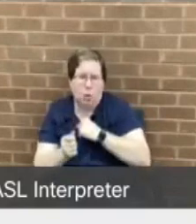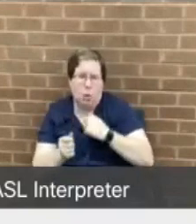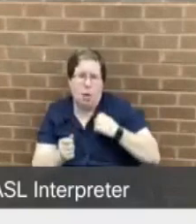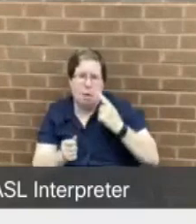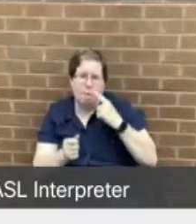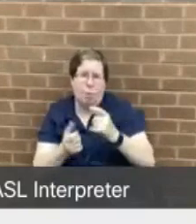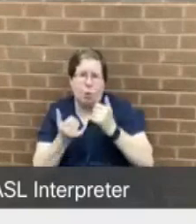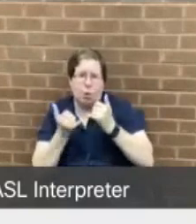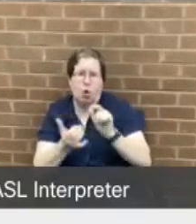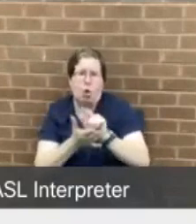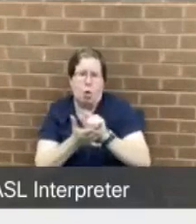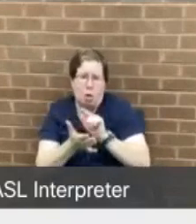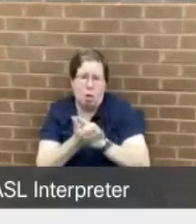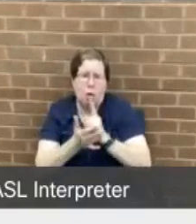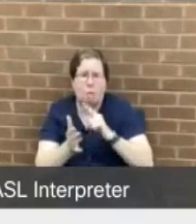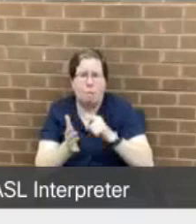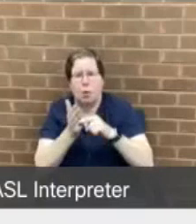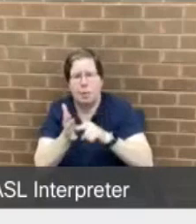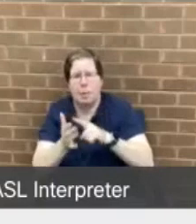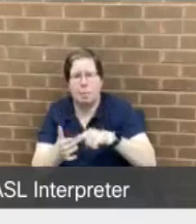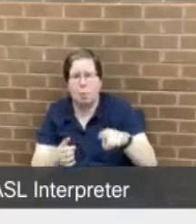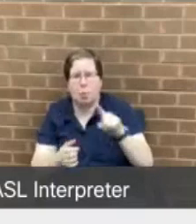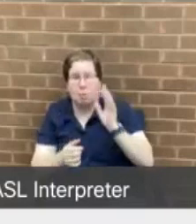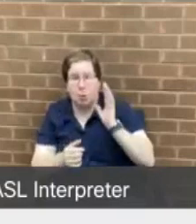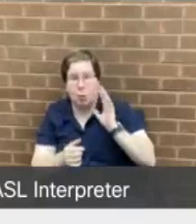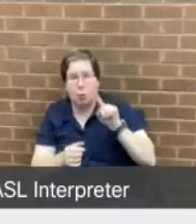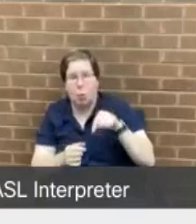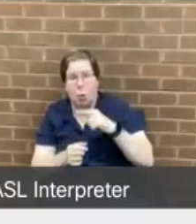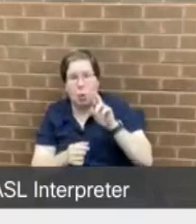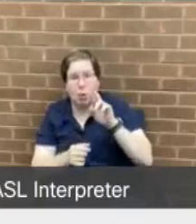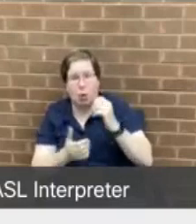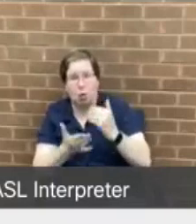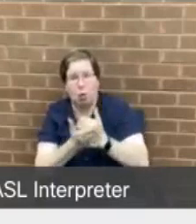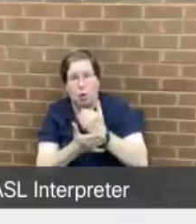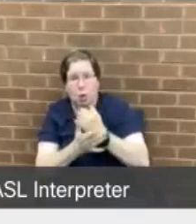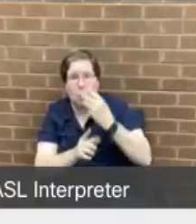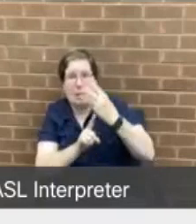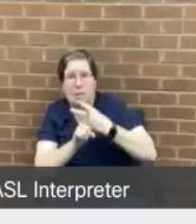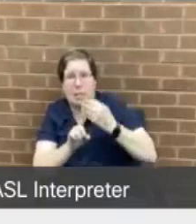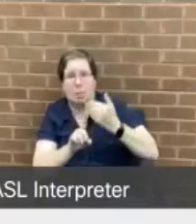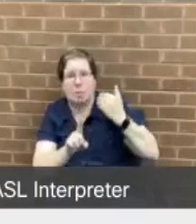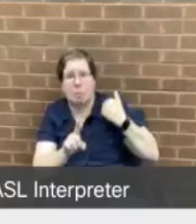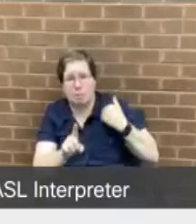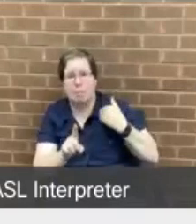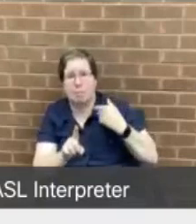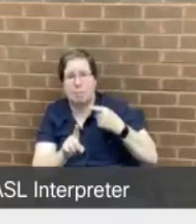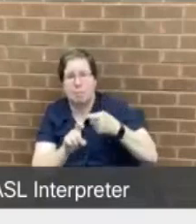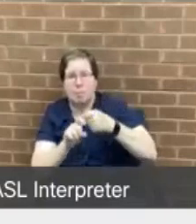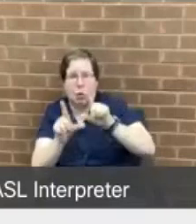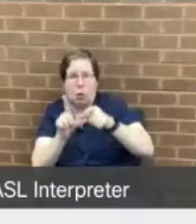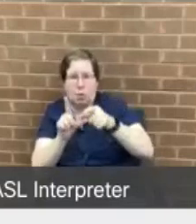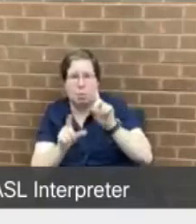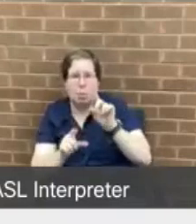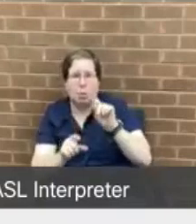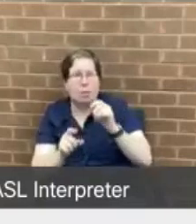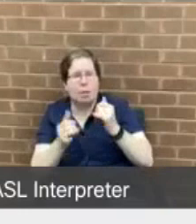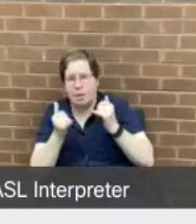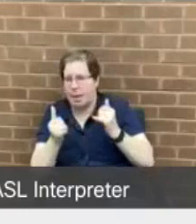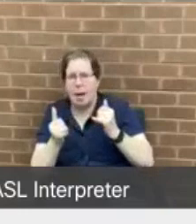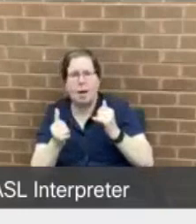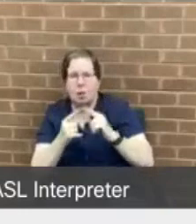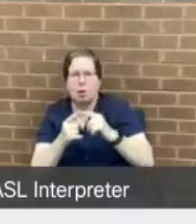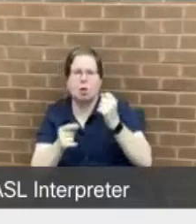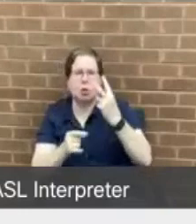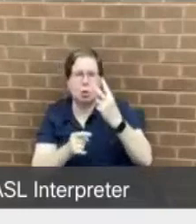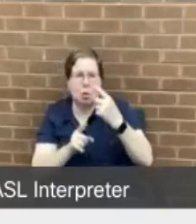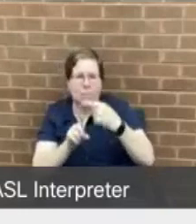law. For example, you used to only be able to renew your license 6 months in advance of the expiration date on the product. Now you can do that 12 months in